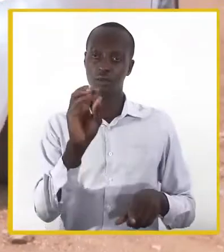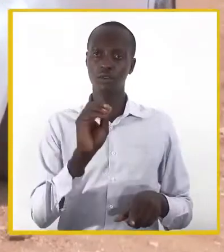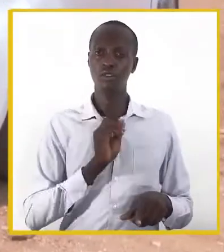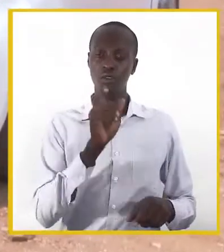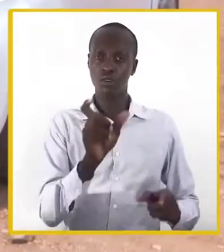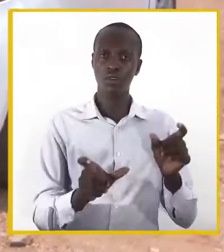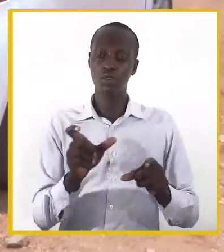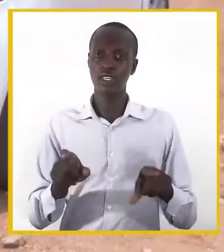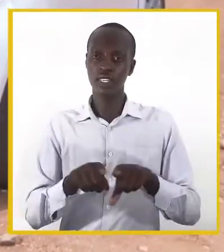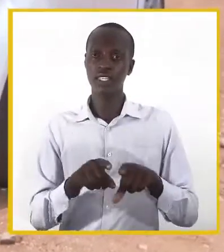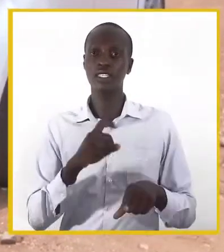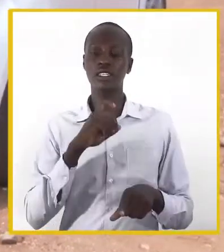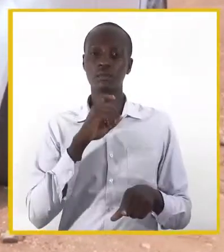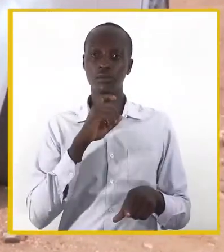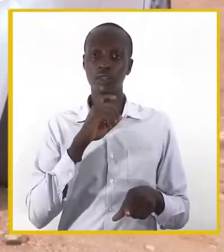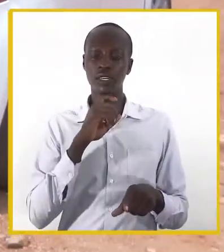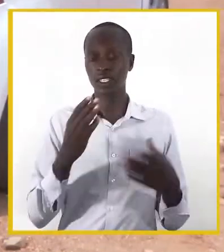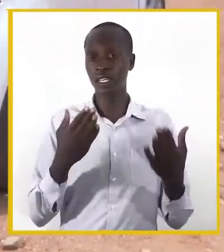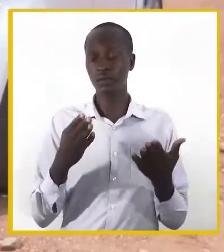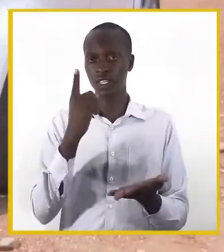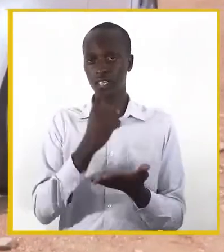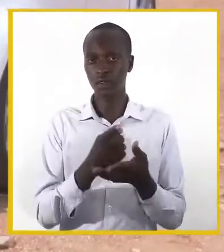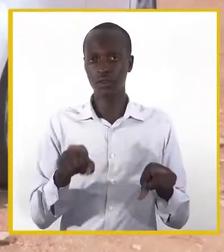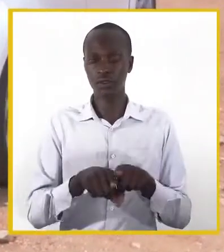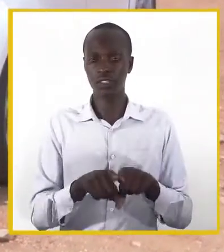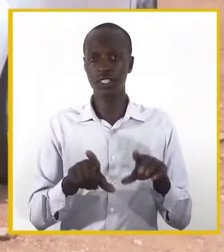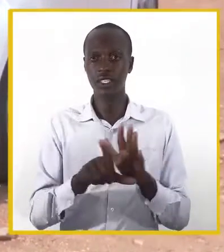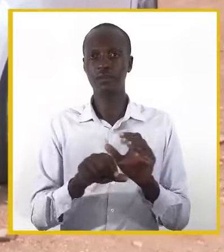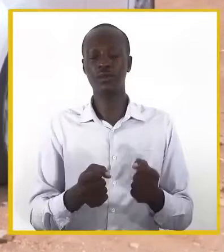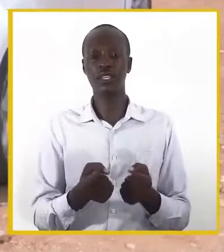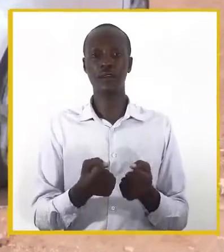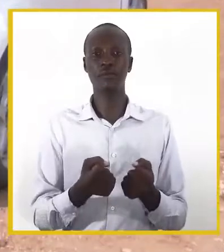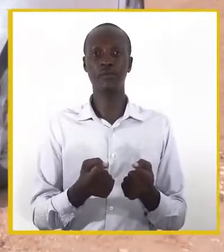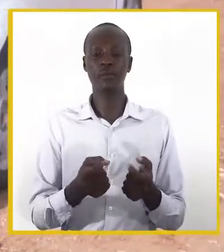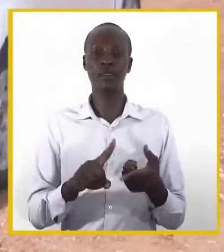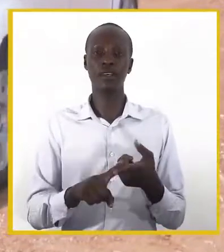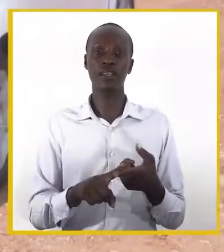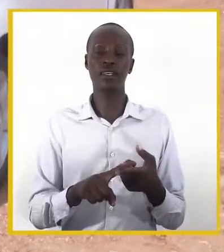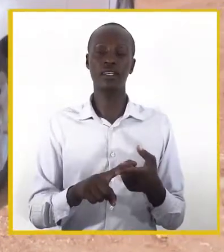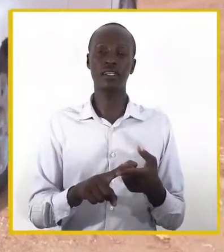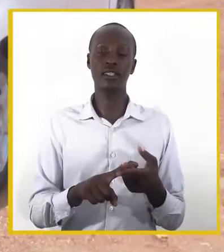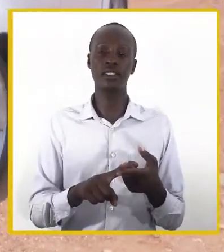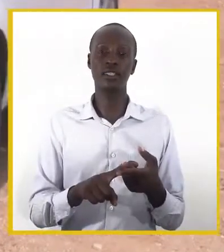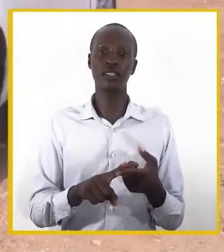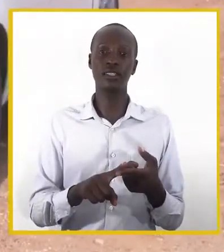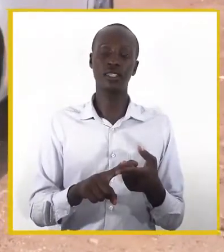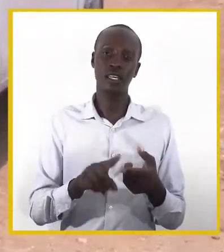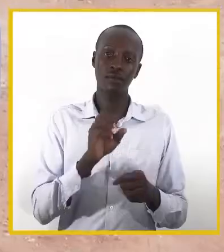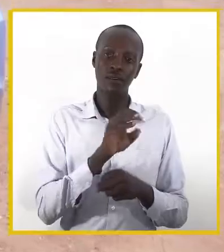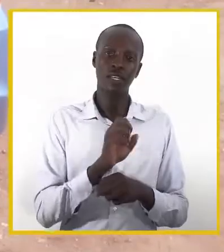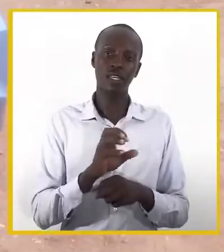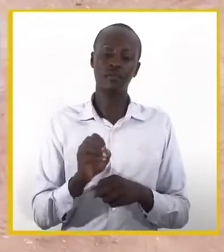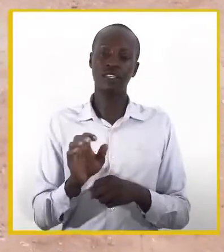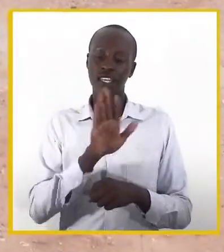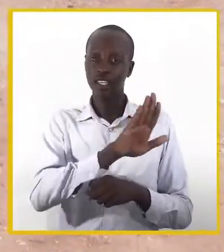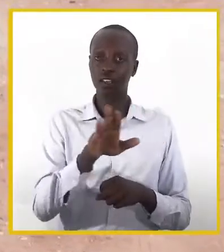the owners of these vehicles are not the ones who are perpetrating the offenses that I have mentioned. And my appeal is that